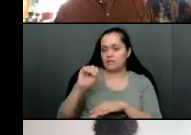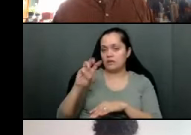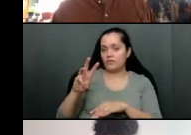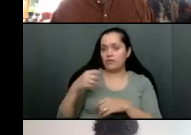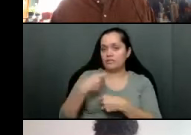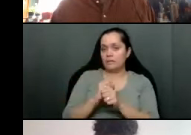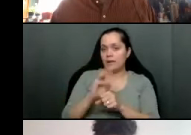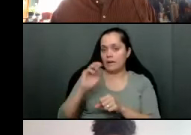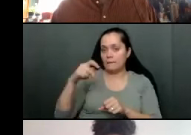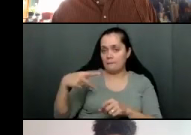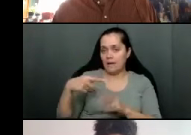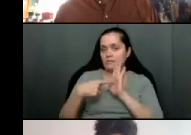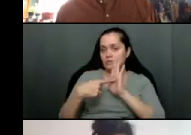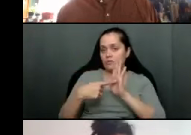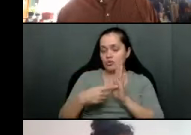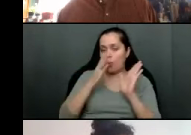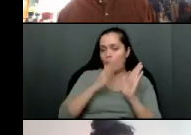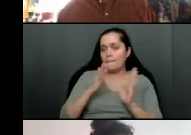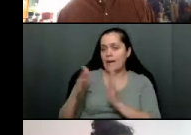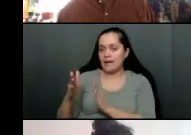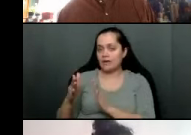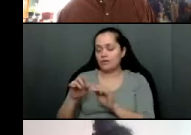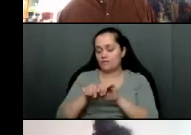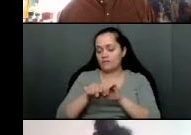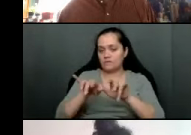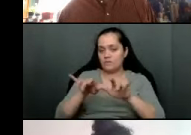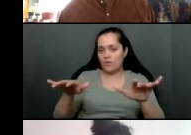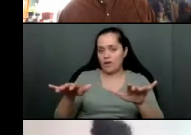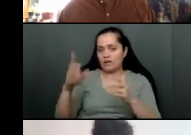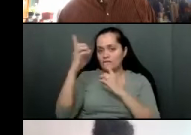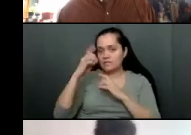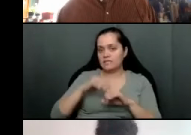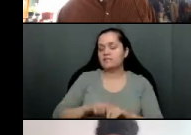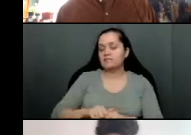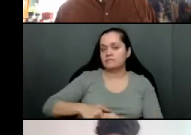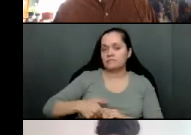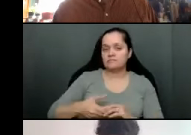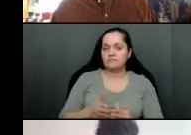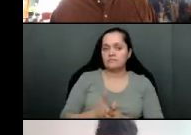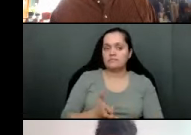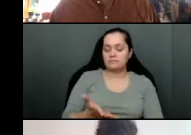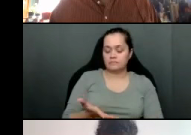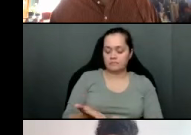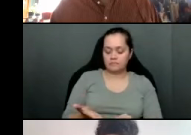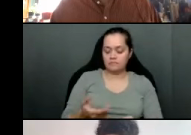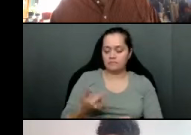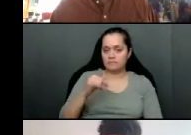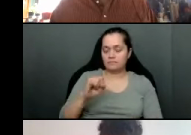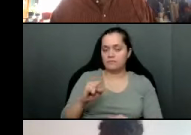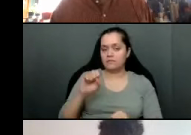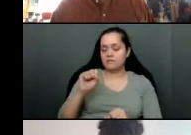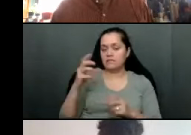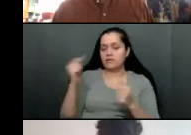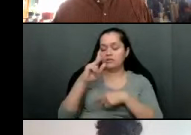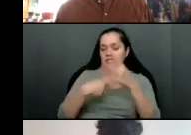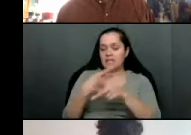create maps to show patterns of the spread of the disease. GIS software takes all sorts of